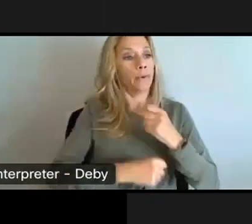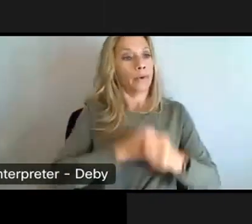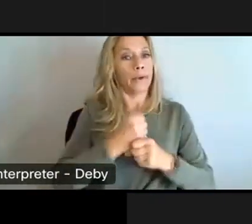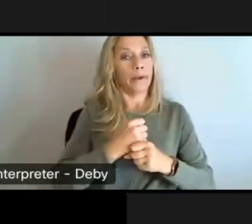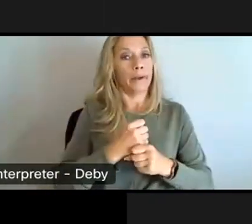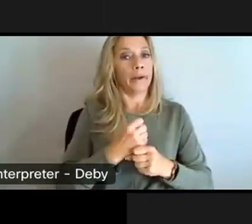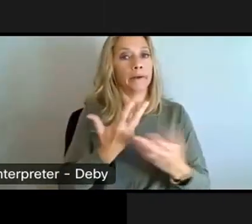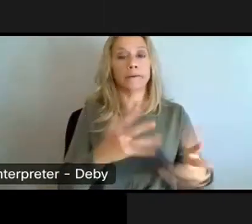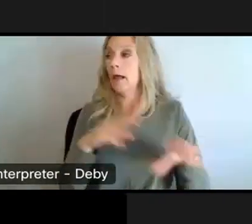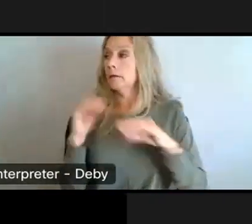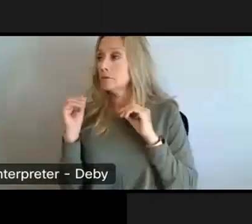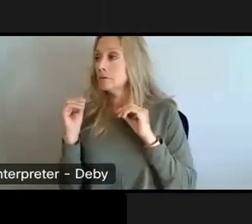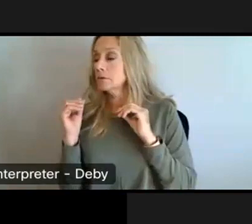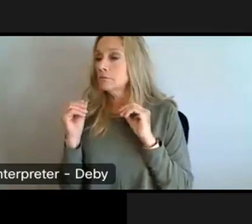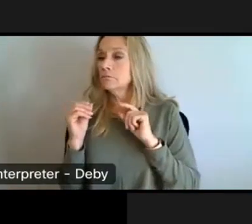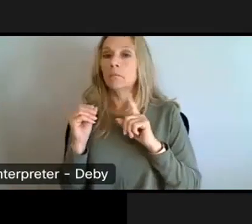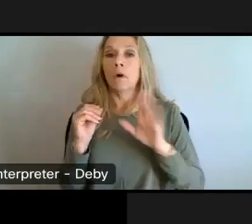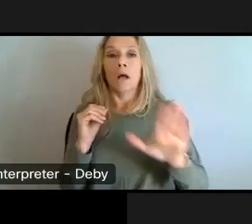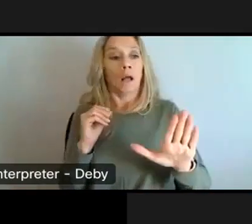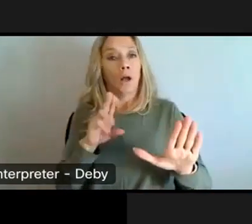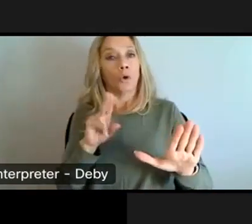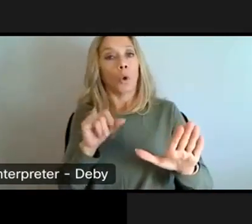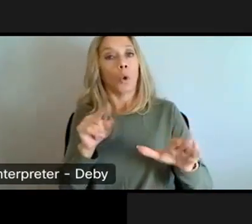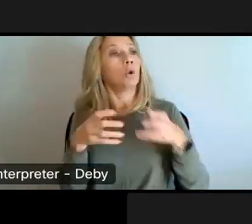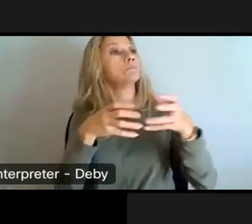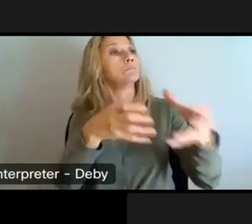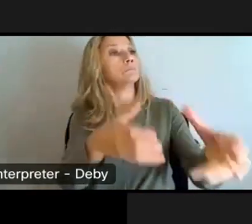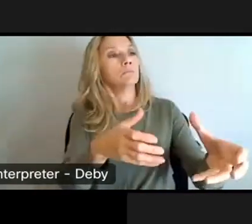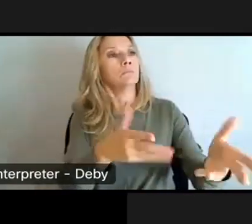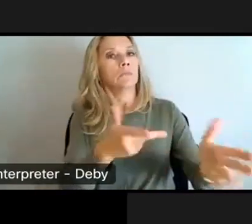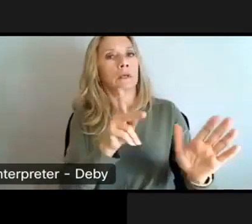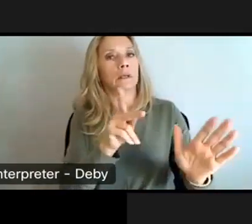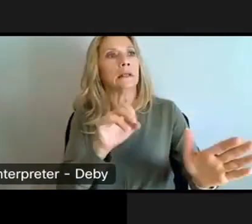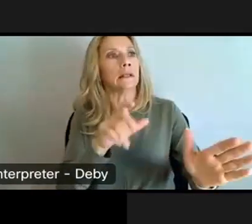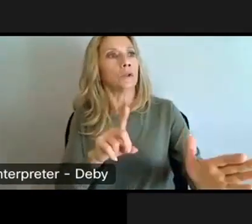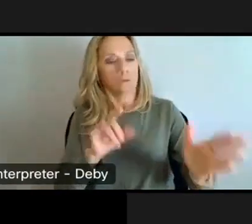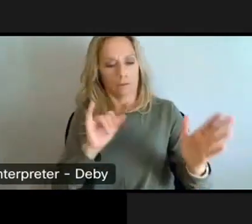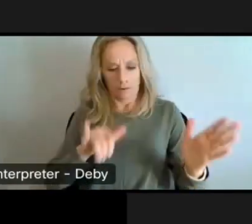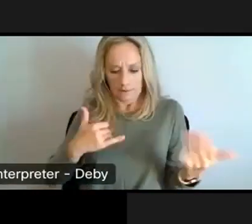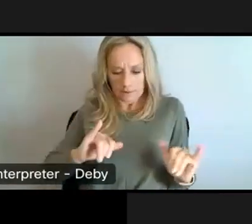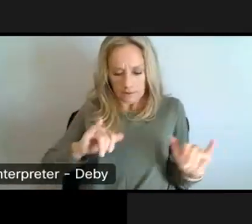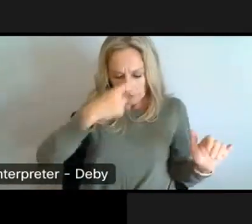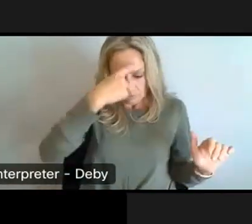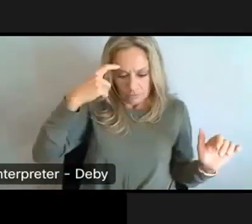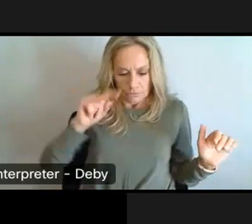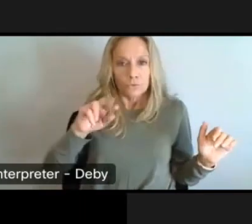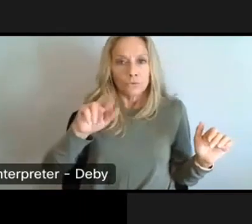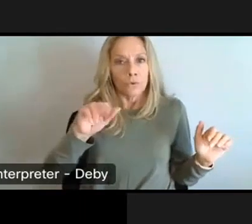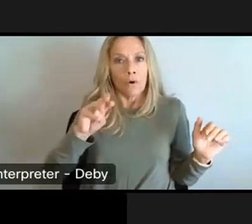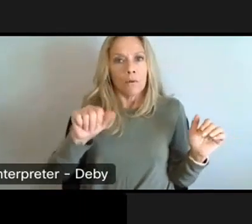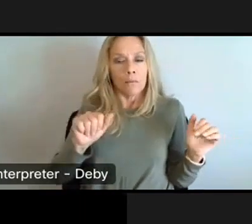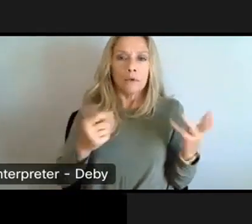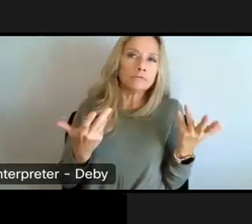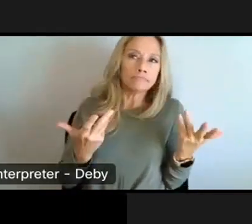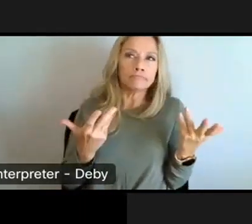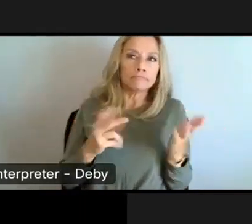unit deployed and he just, 3 or 4 guys he served with were killed. That's trauma. So it's very, you